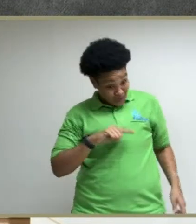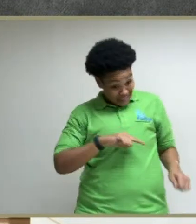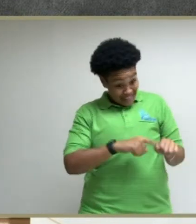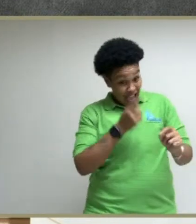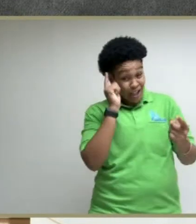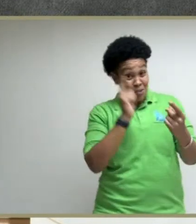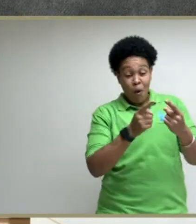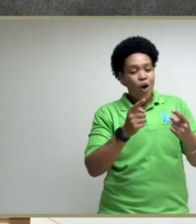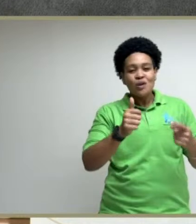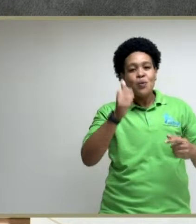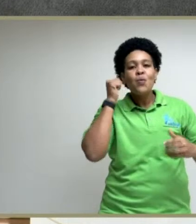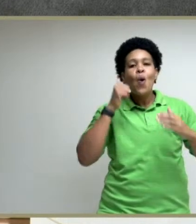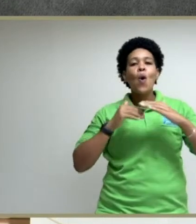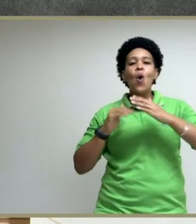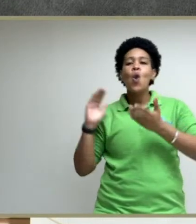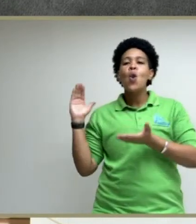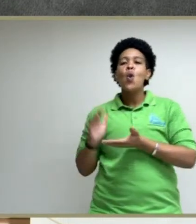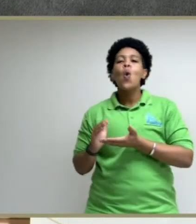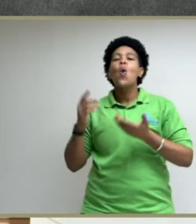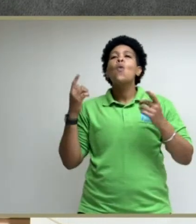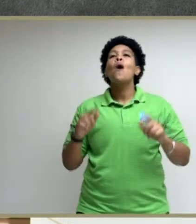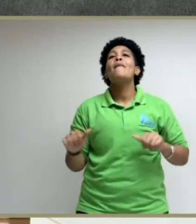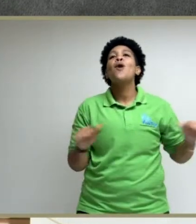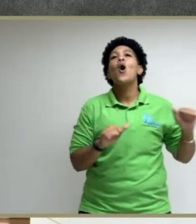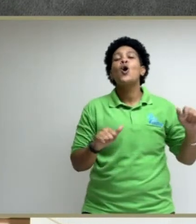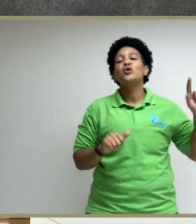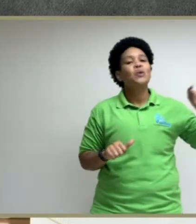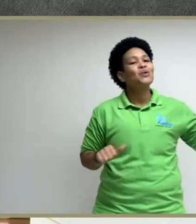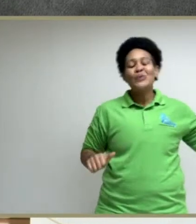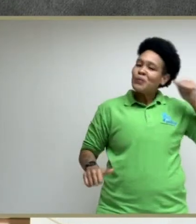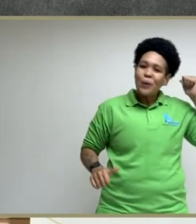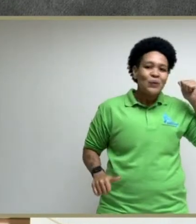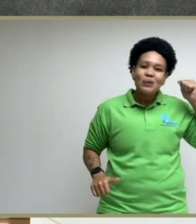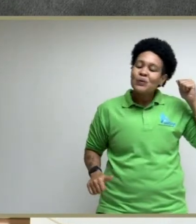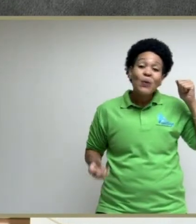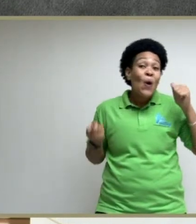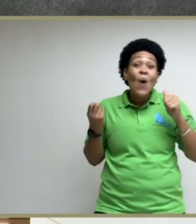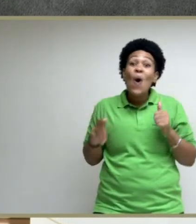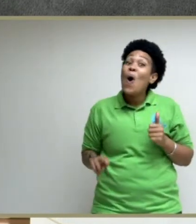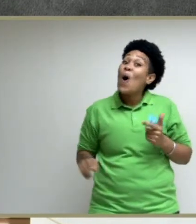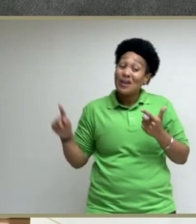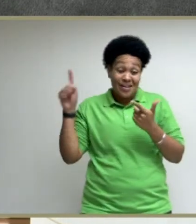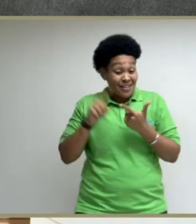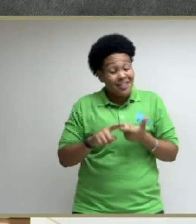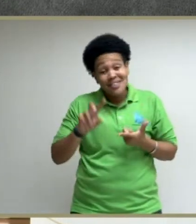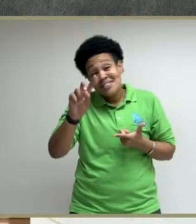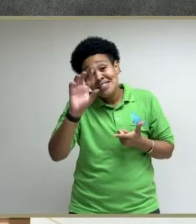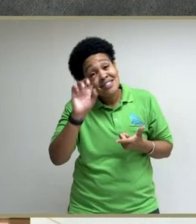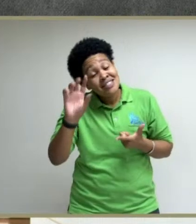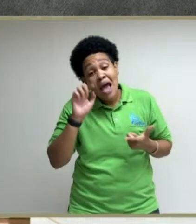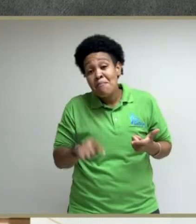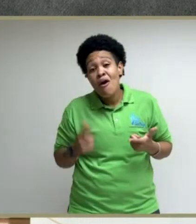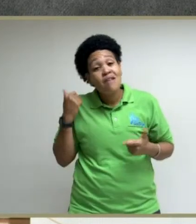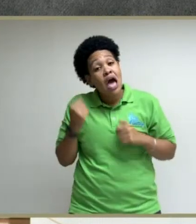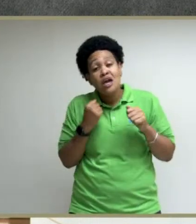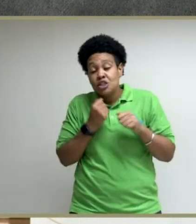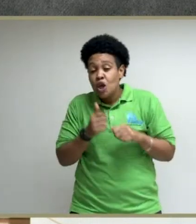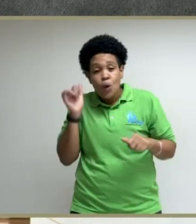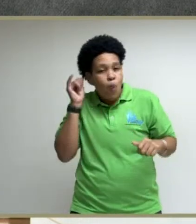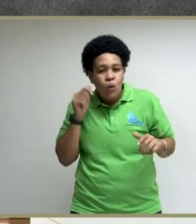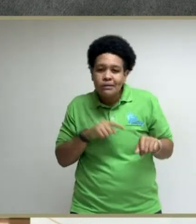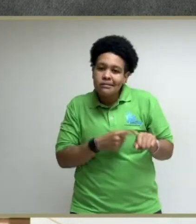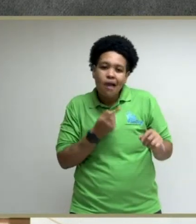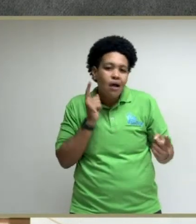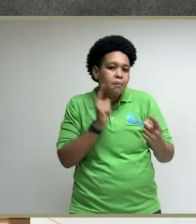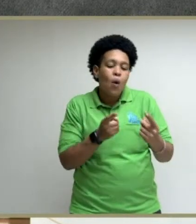as low as it was in August last year or even in December of last year. We're going to